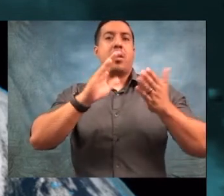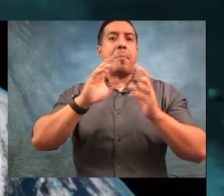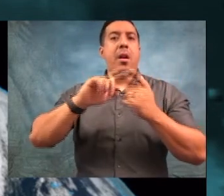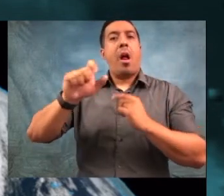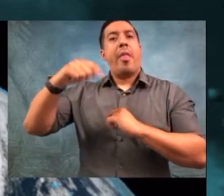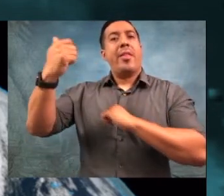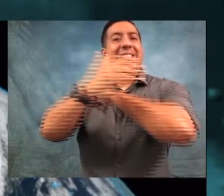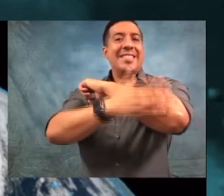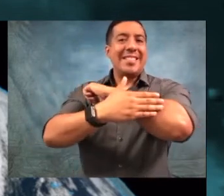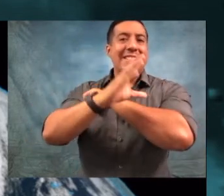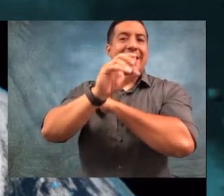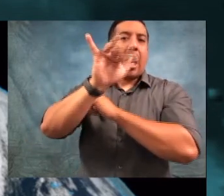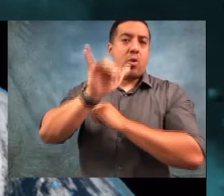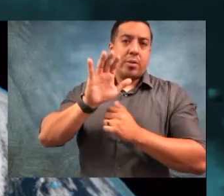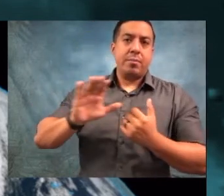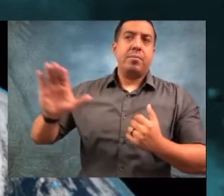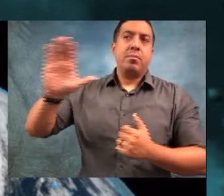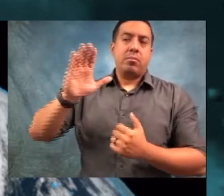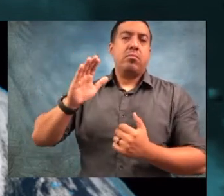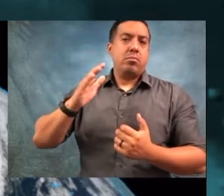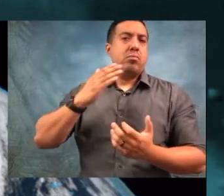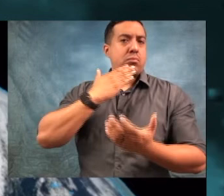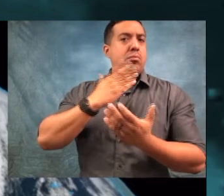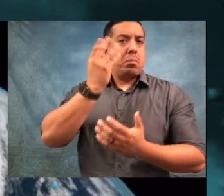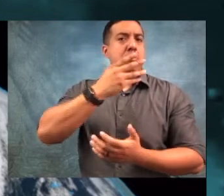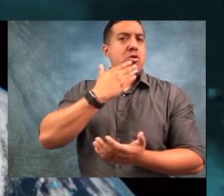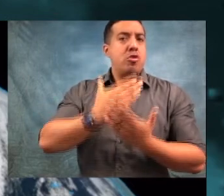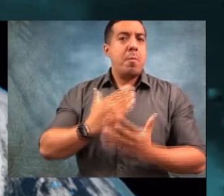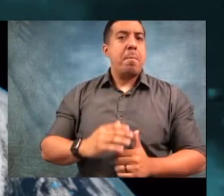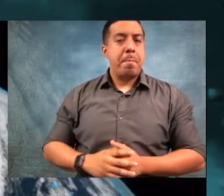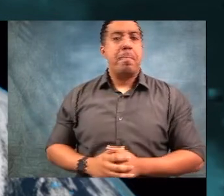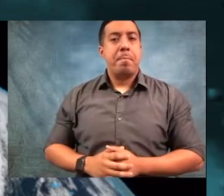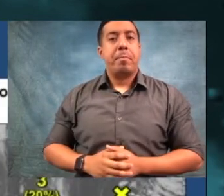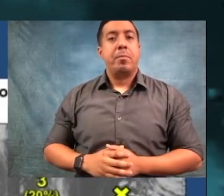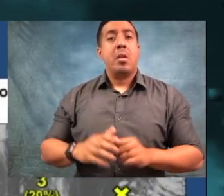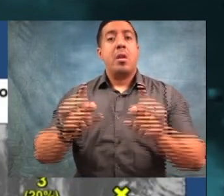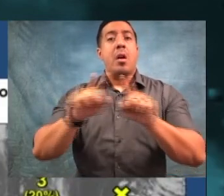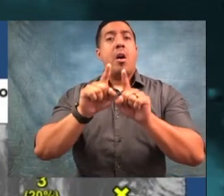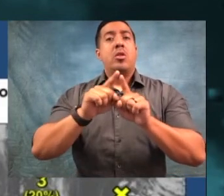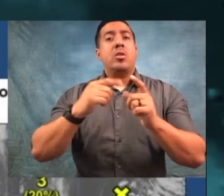do really all the cities, counties, and towns around the area.